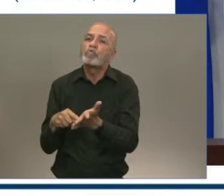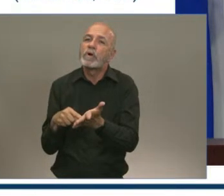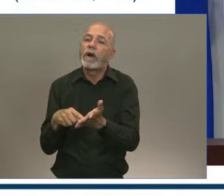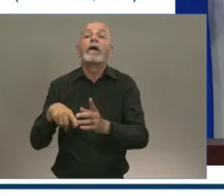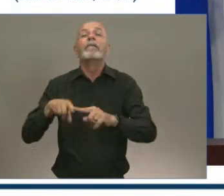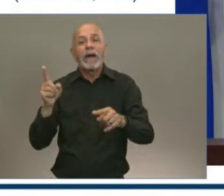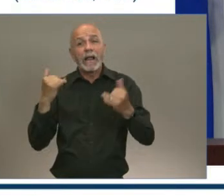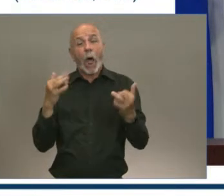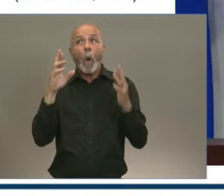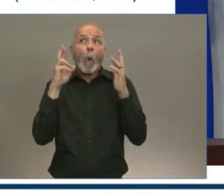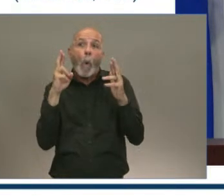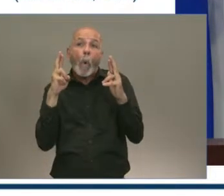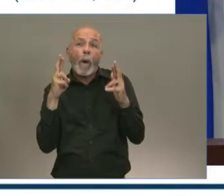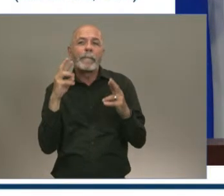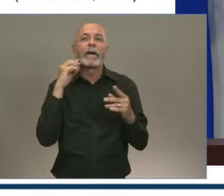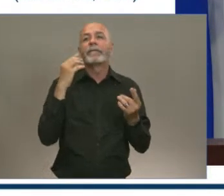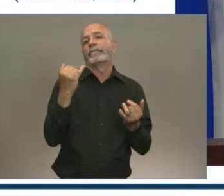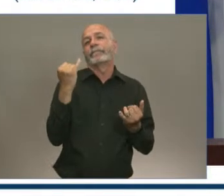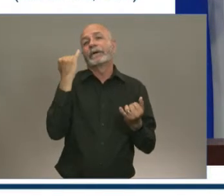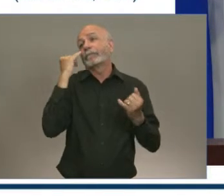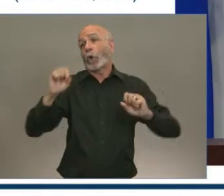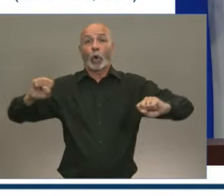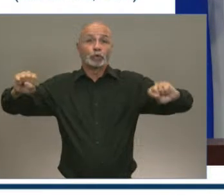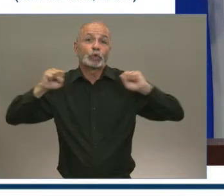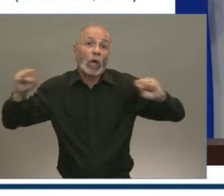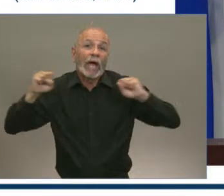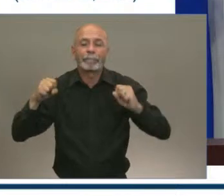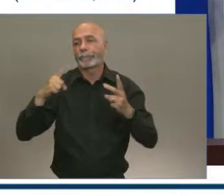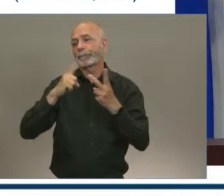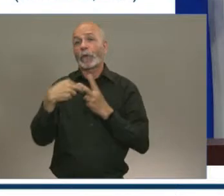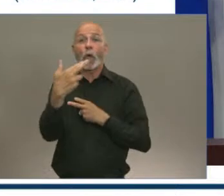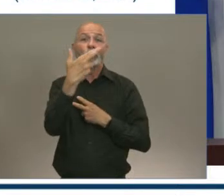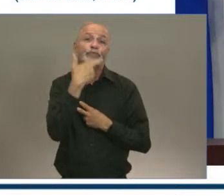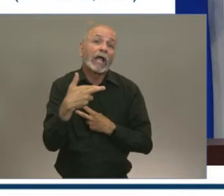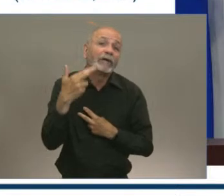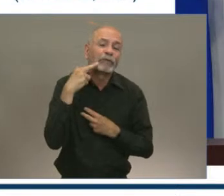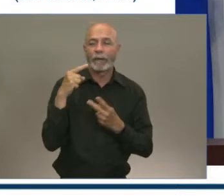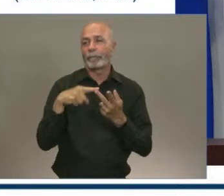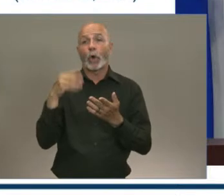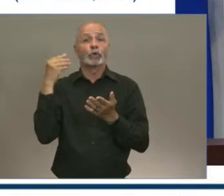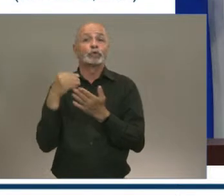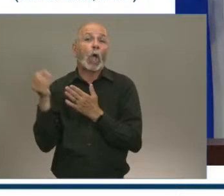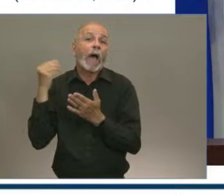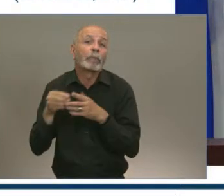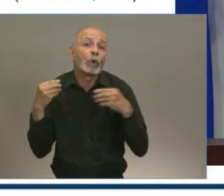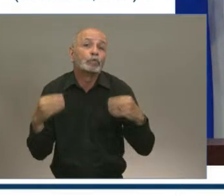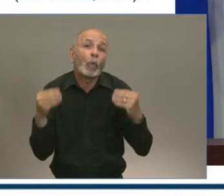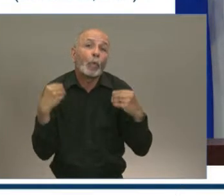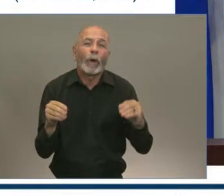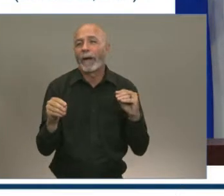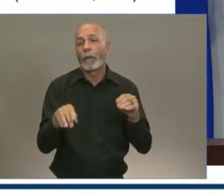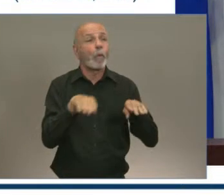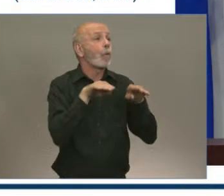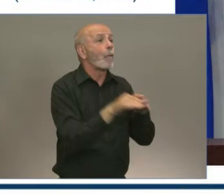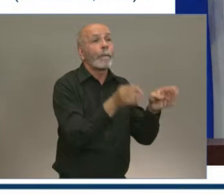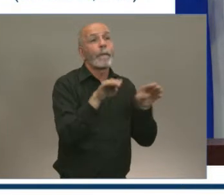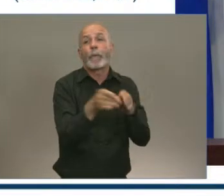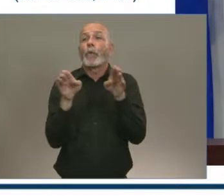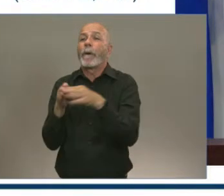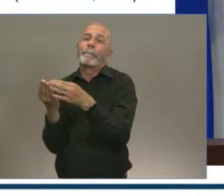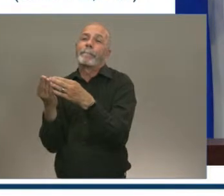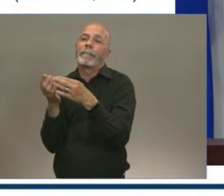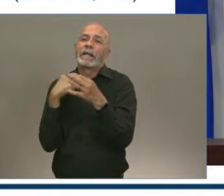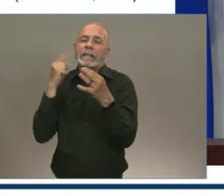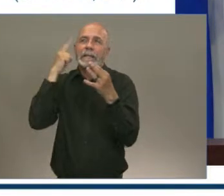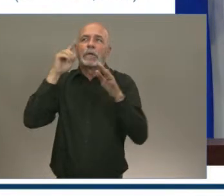our restaurants or at our gyms or expanding at our retail, we will be opening with the peace of mind that we are safe and